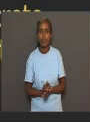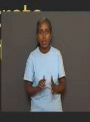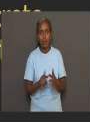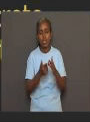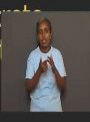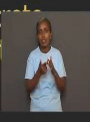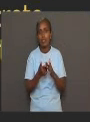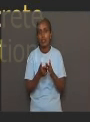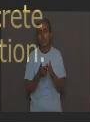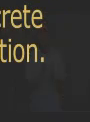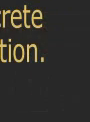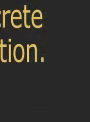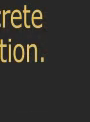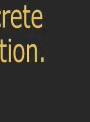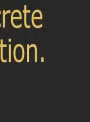Begin.